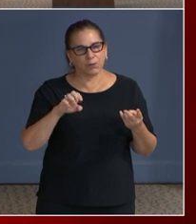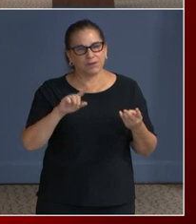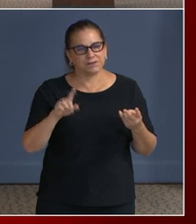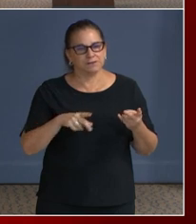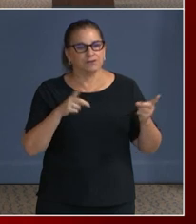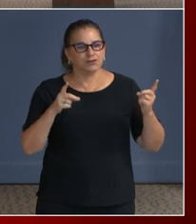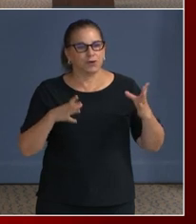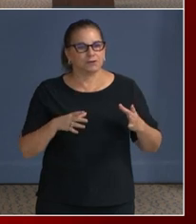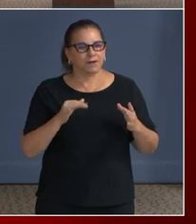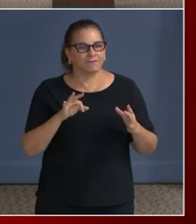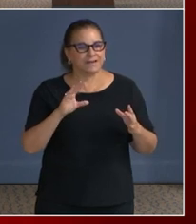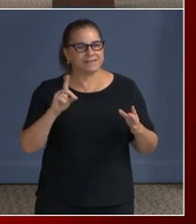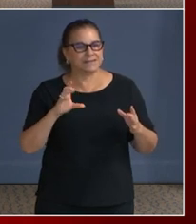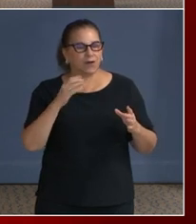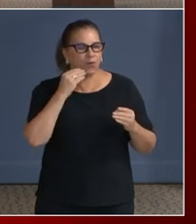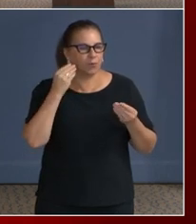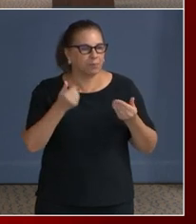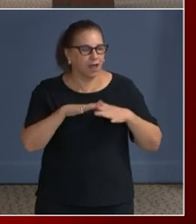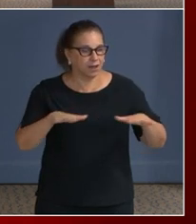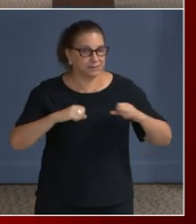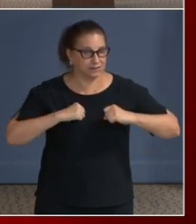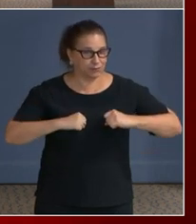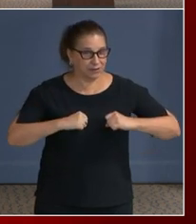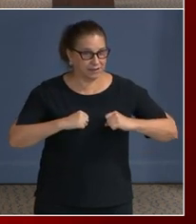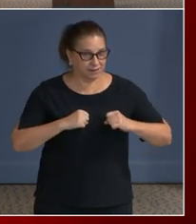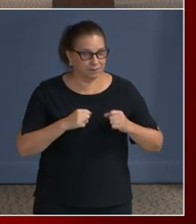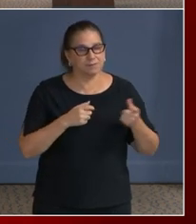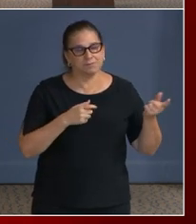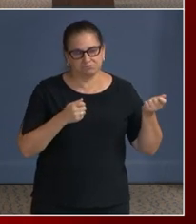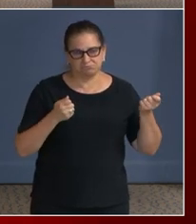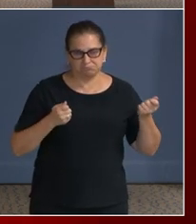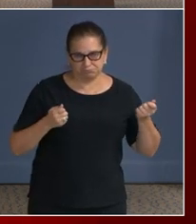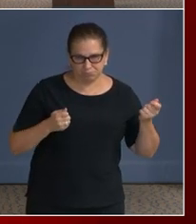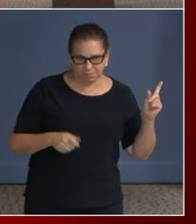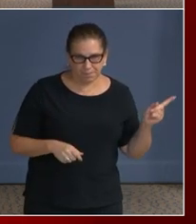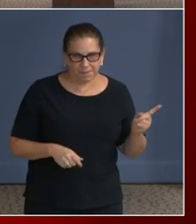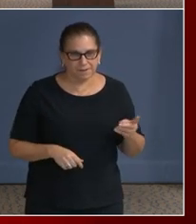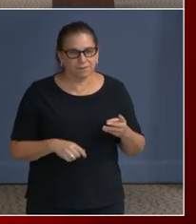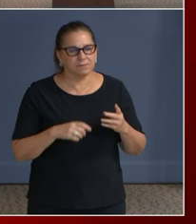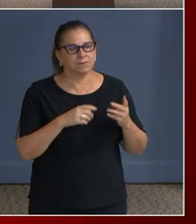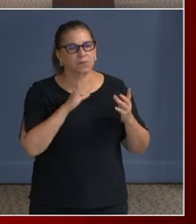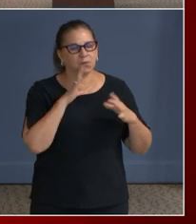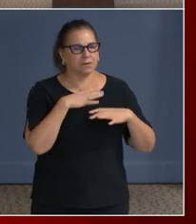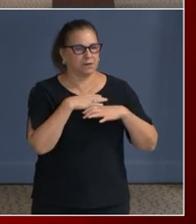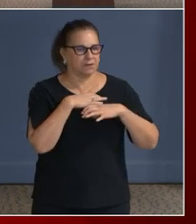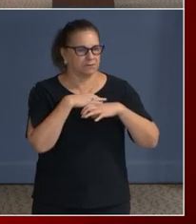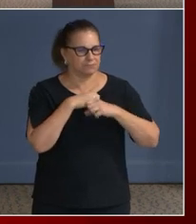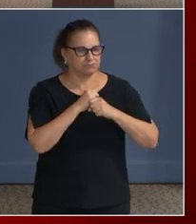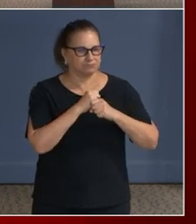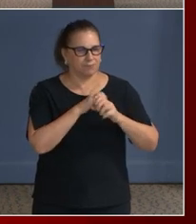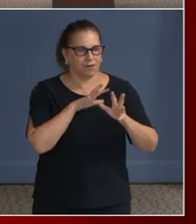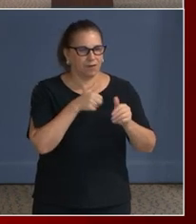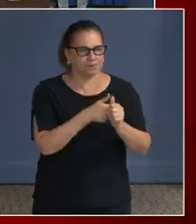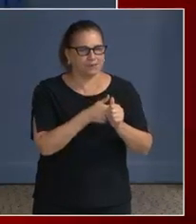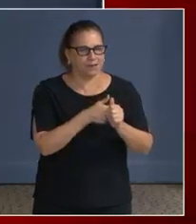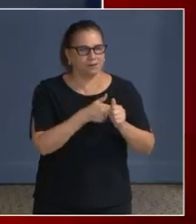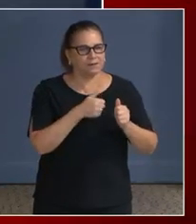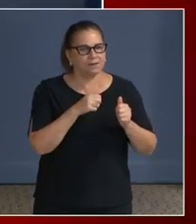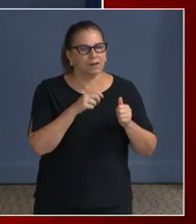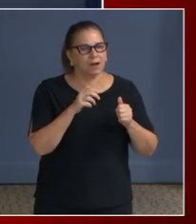Emergency Management. I'm here today to provide a briefing about the district's response